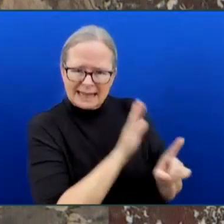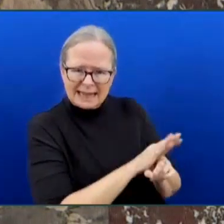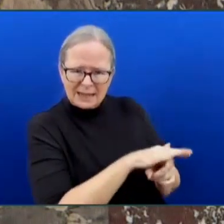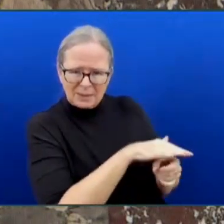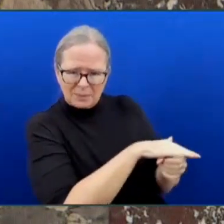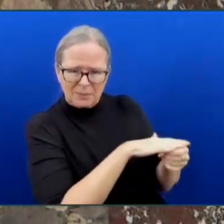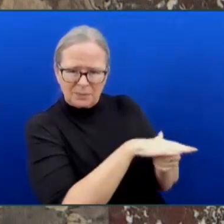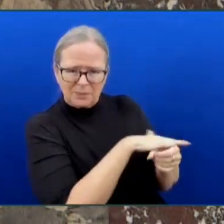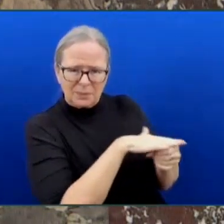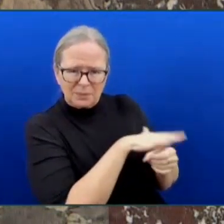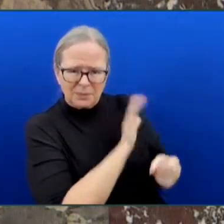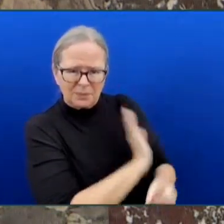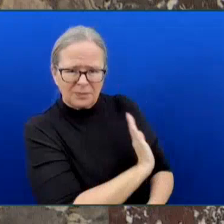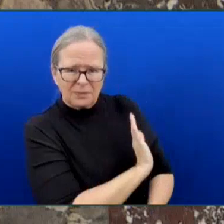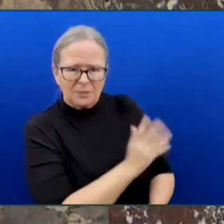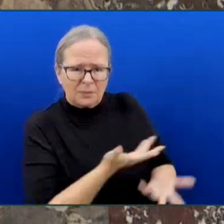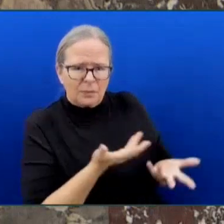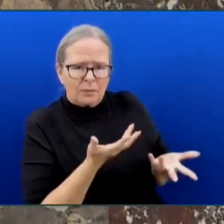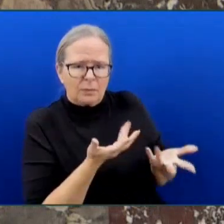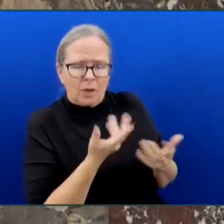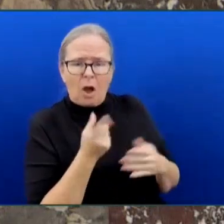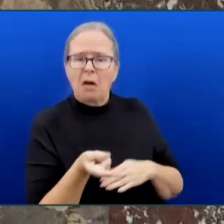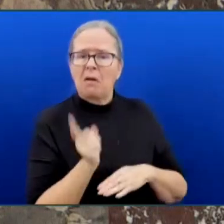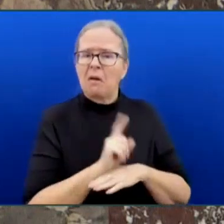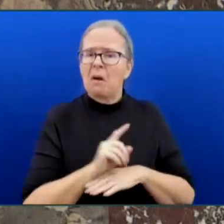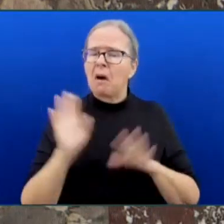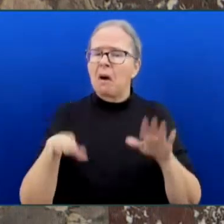abandon climate change. Member